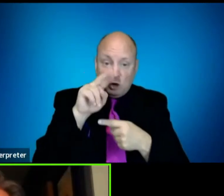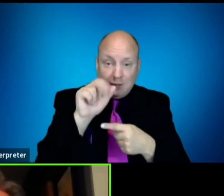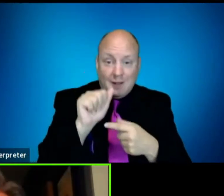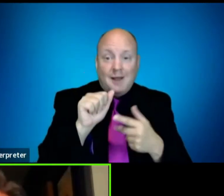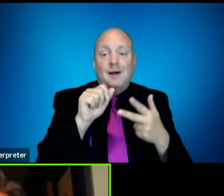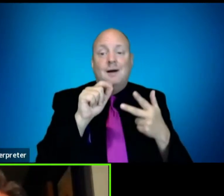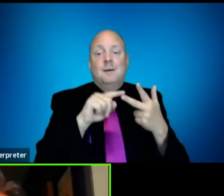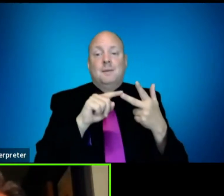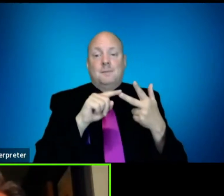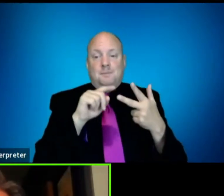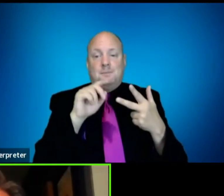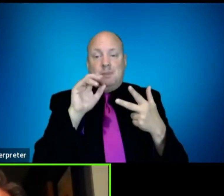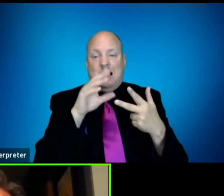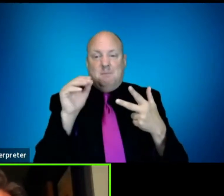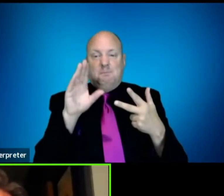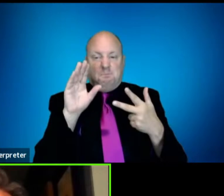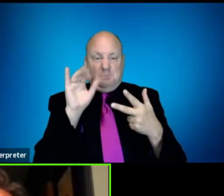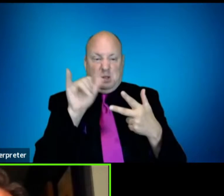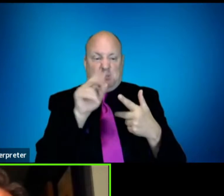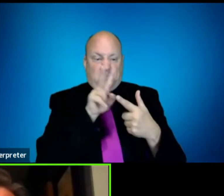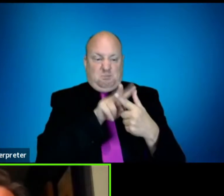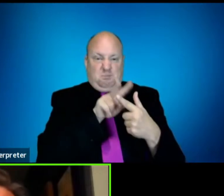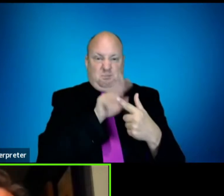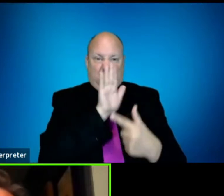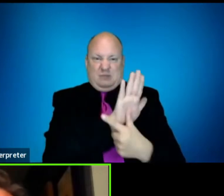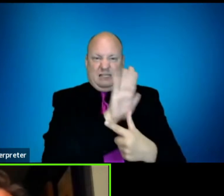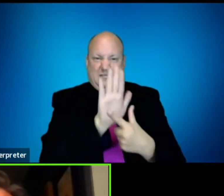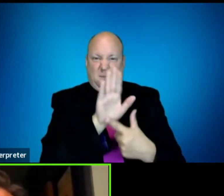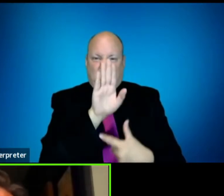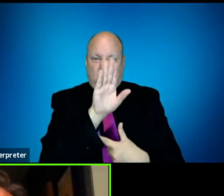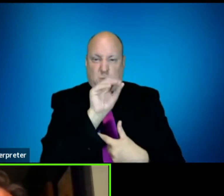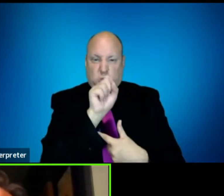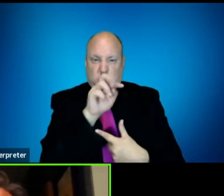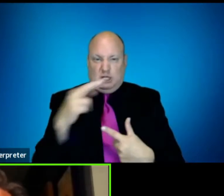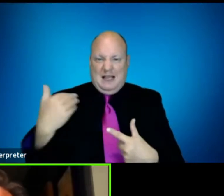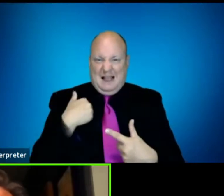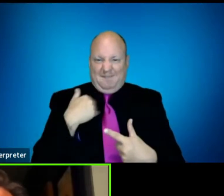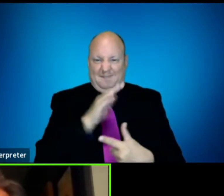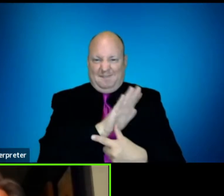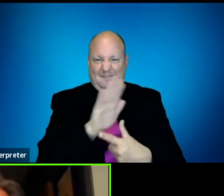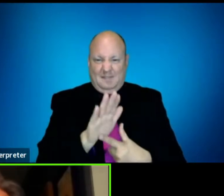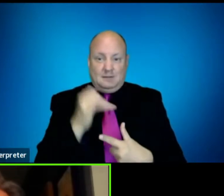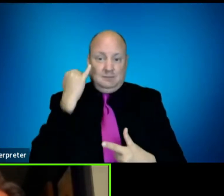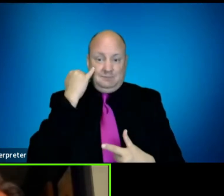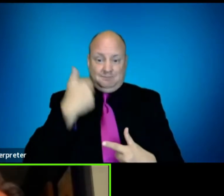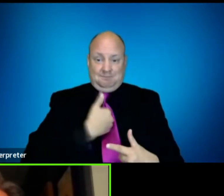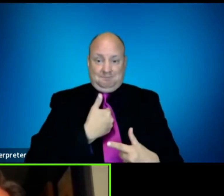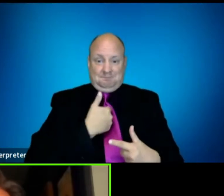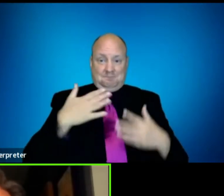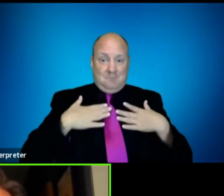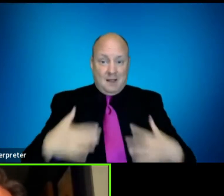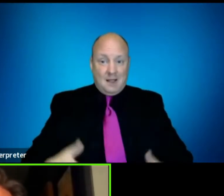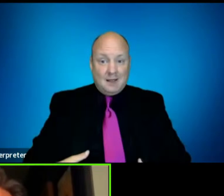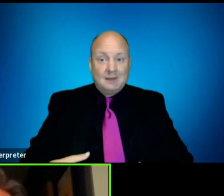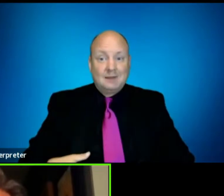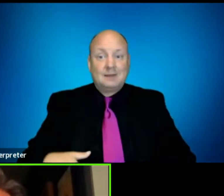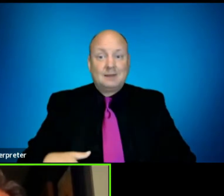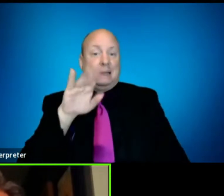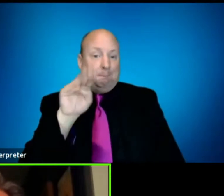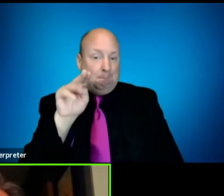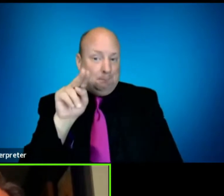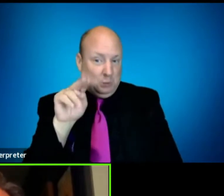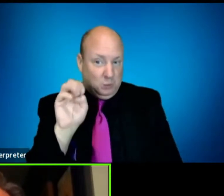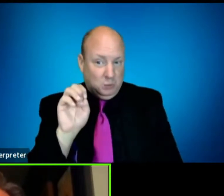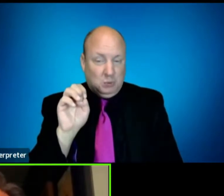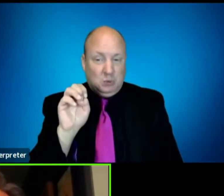severely immunocompromised. These are individuals whose immune systems don't function normally and don't provide them the same protection.